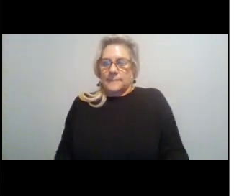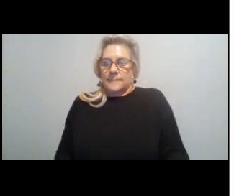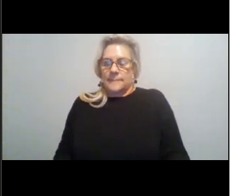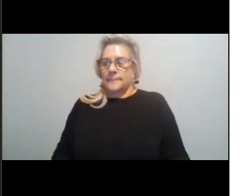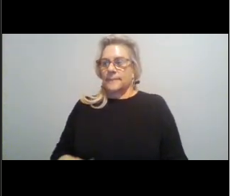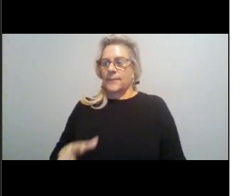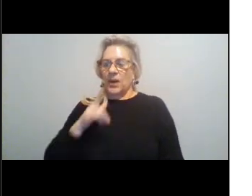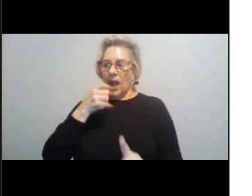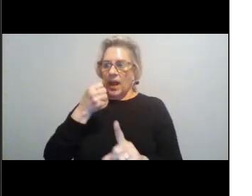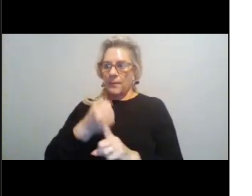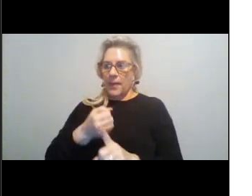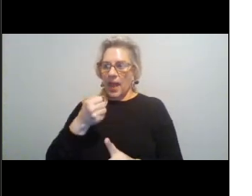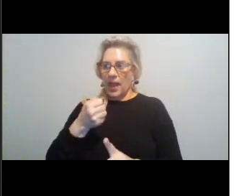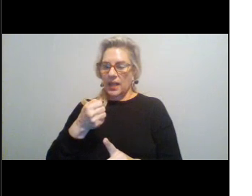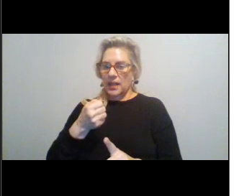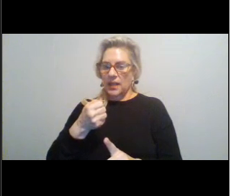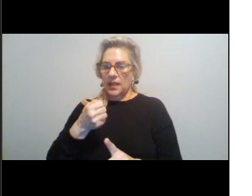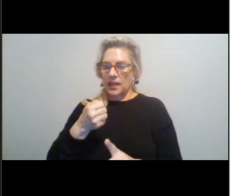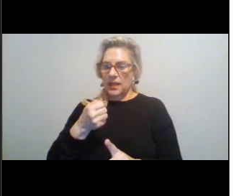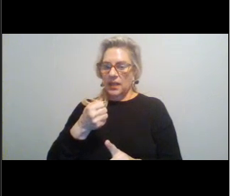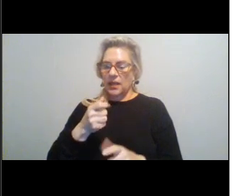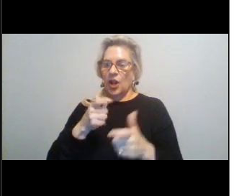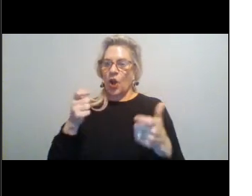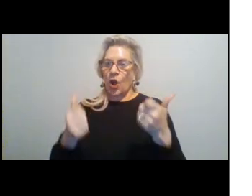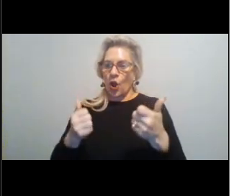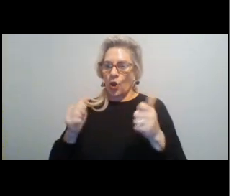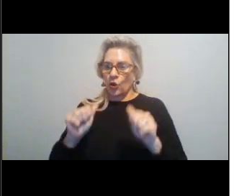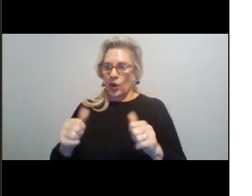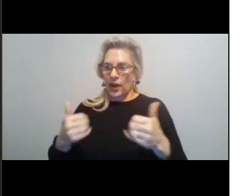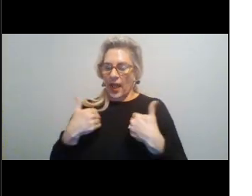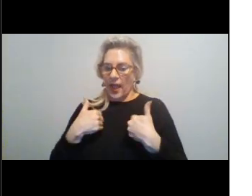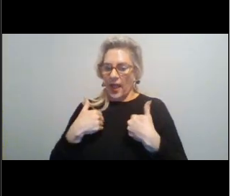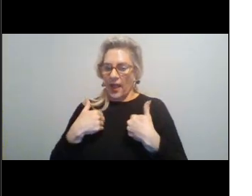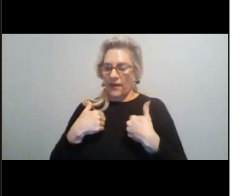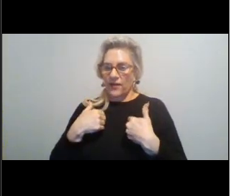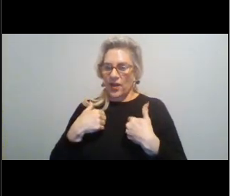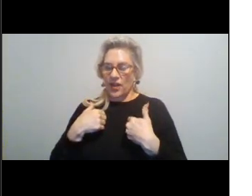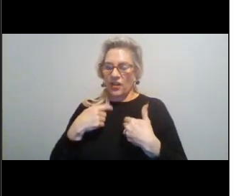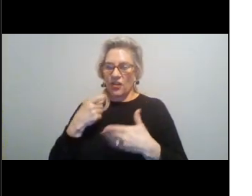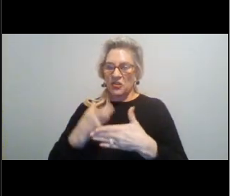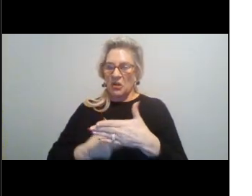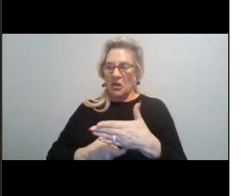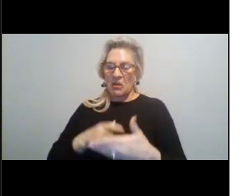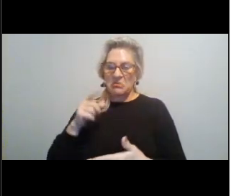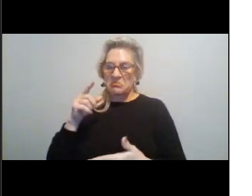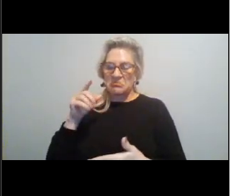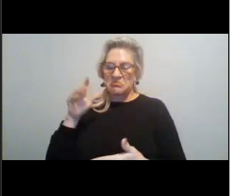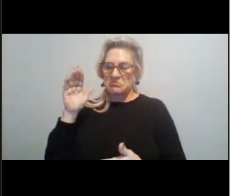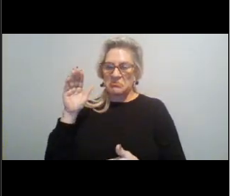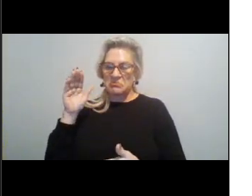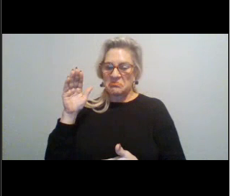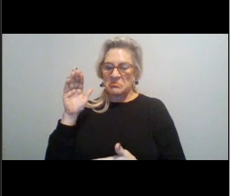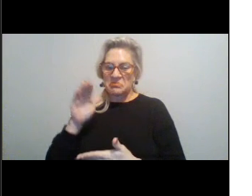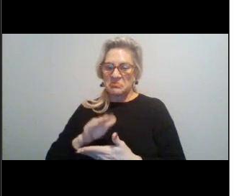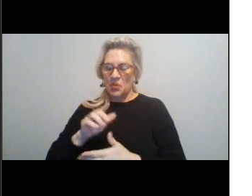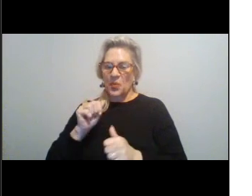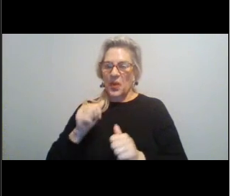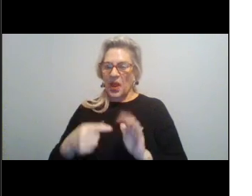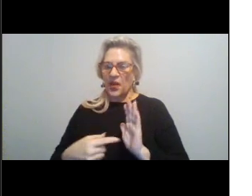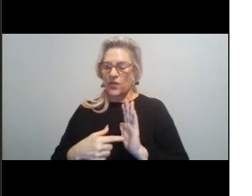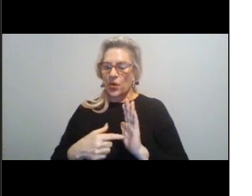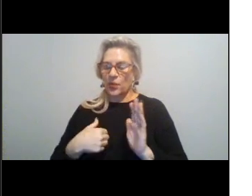in a collision, for example, that a larger vehicle would have. They're low price. So it's equitable, people can afford these. And we found